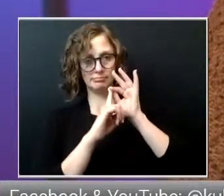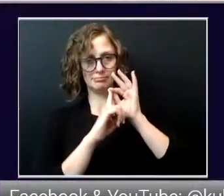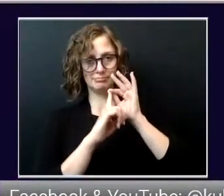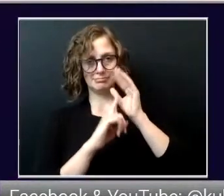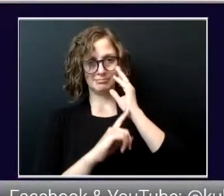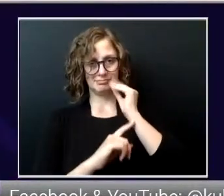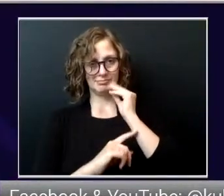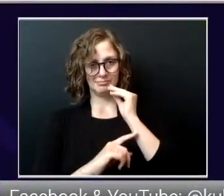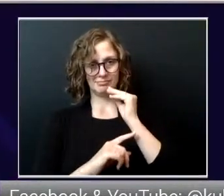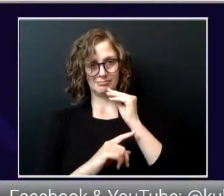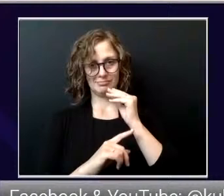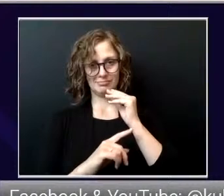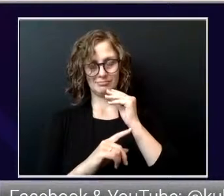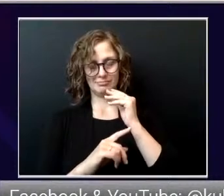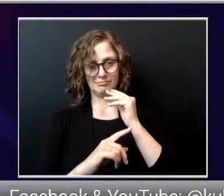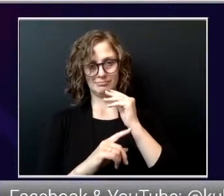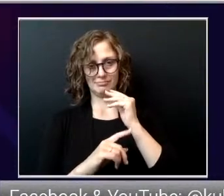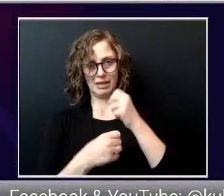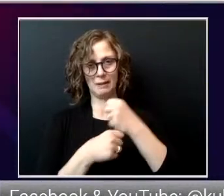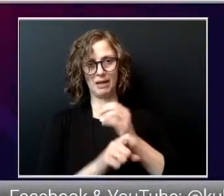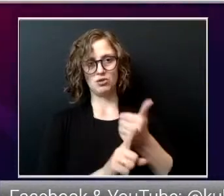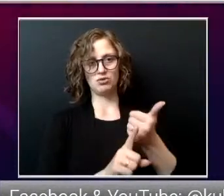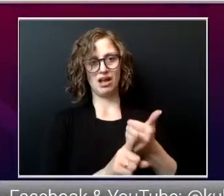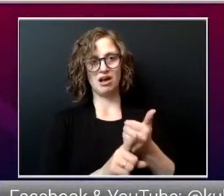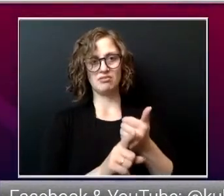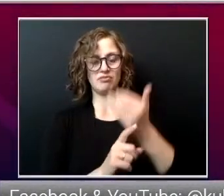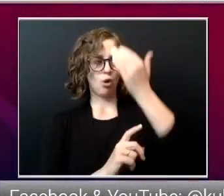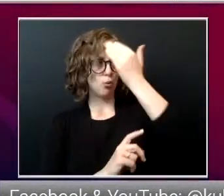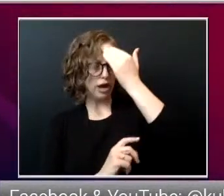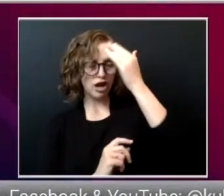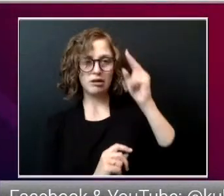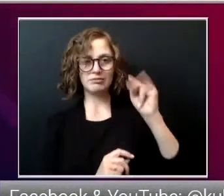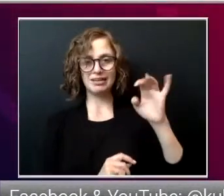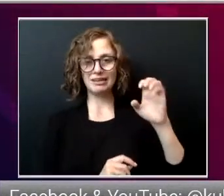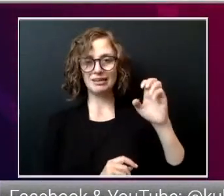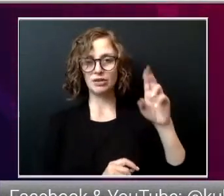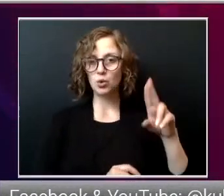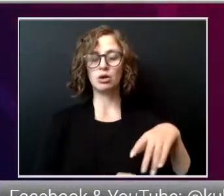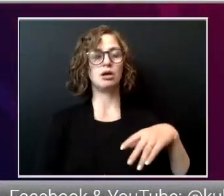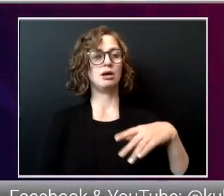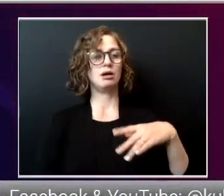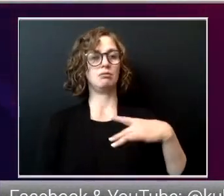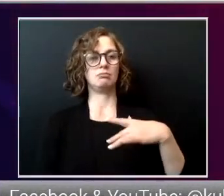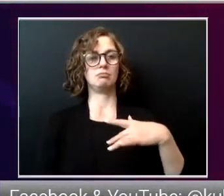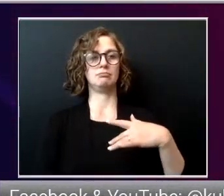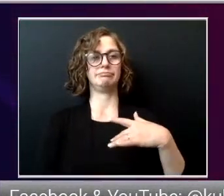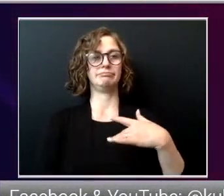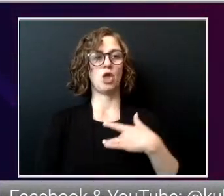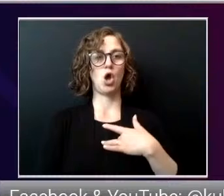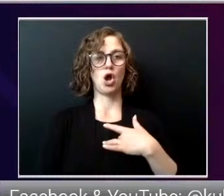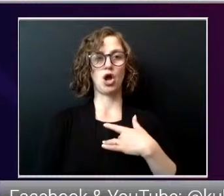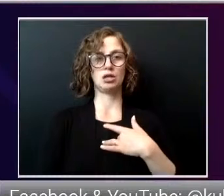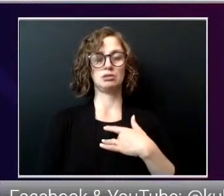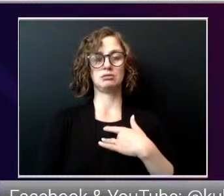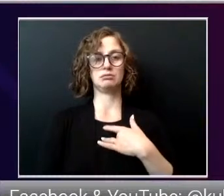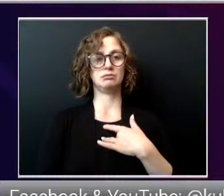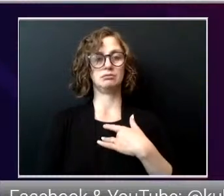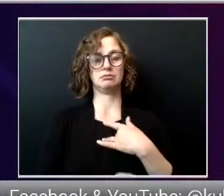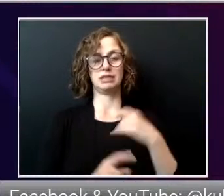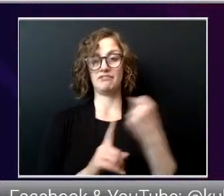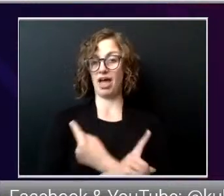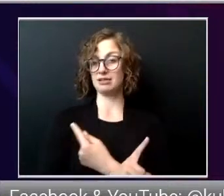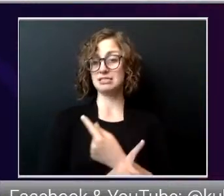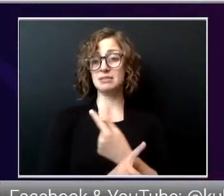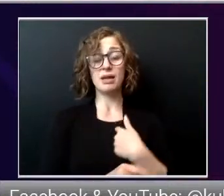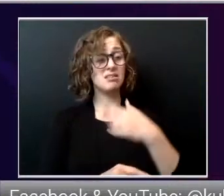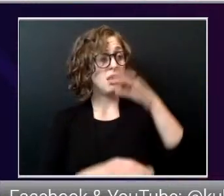of NICU and heart defects because I had no clue before, and now